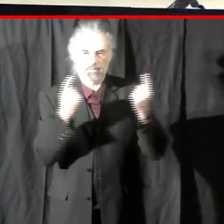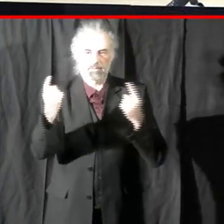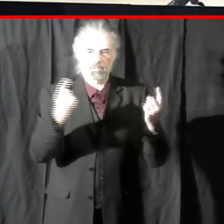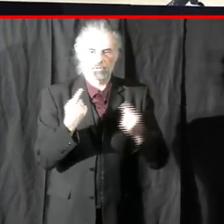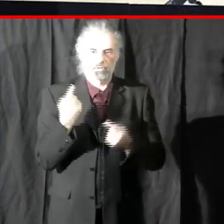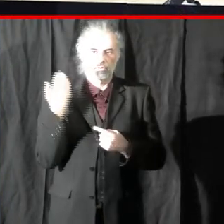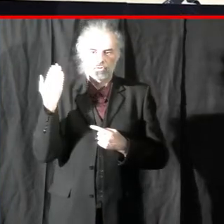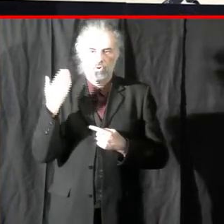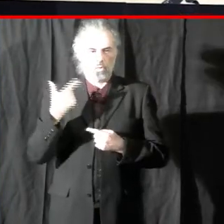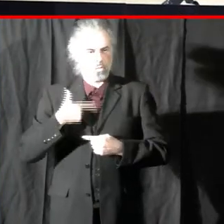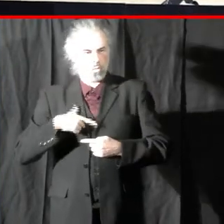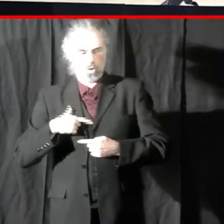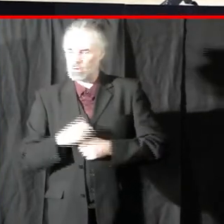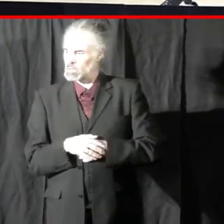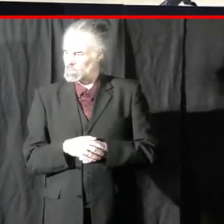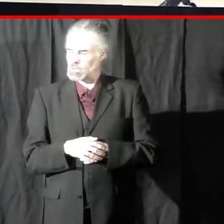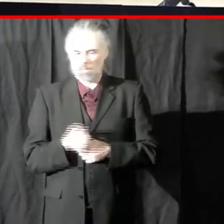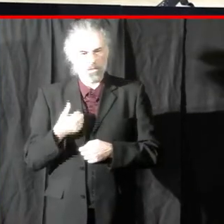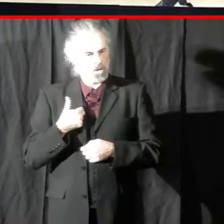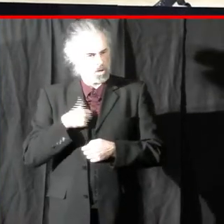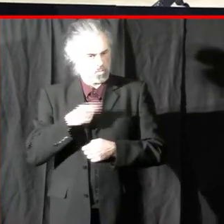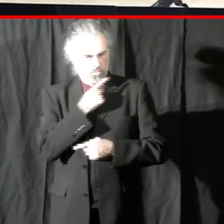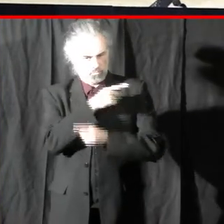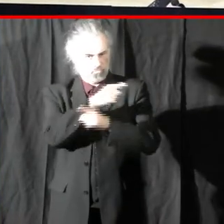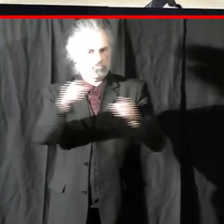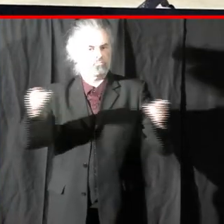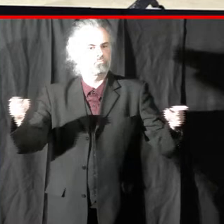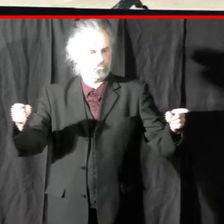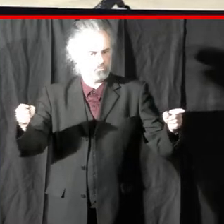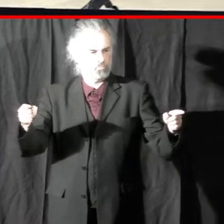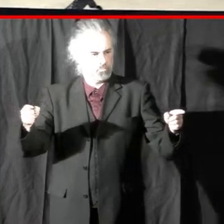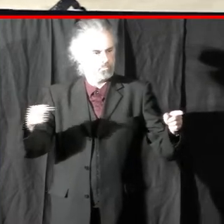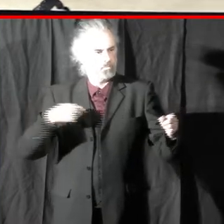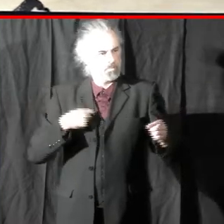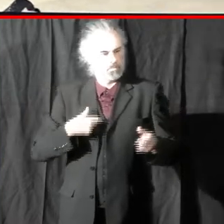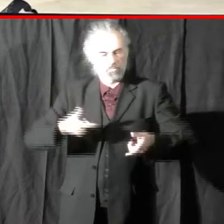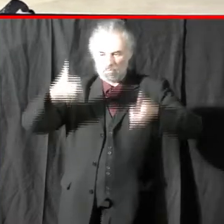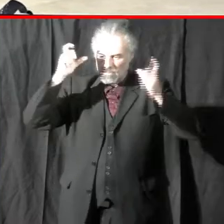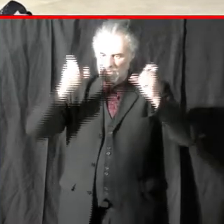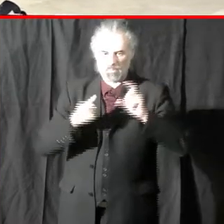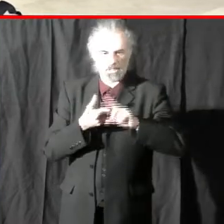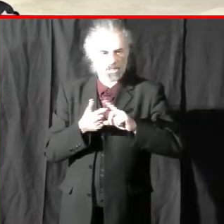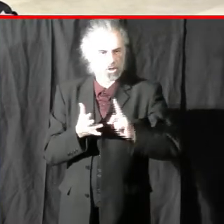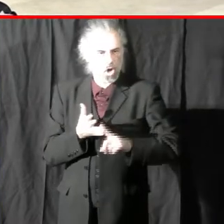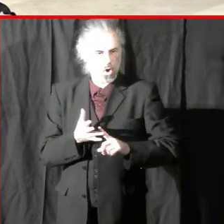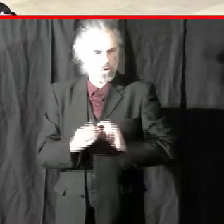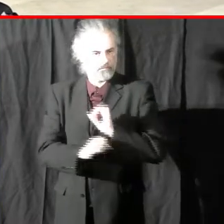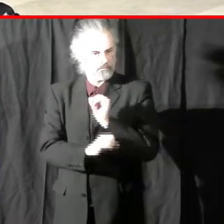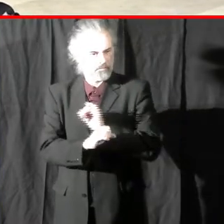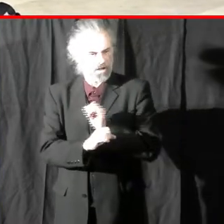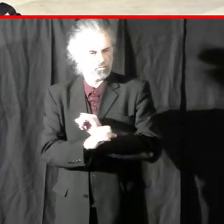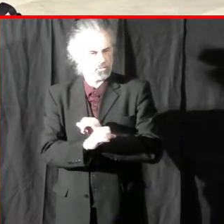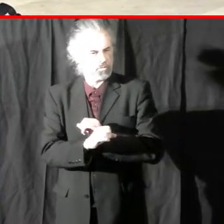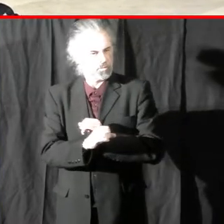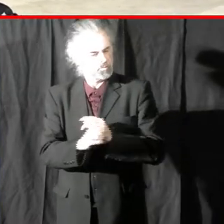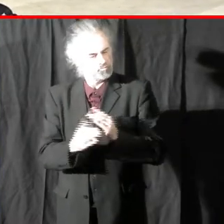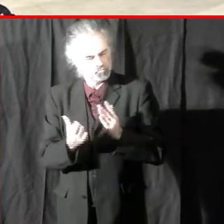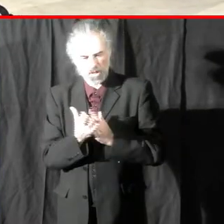to me, because I want to tell you that as the CEO of the factory, which is the heart of our